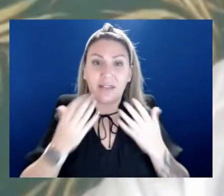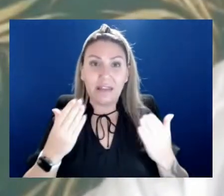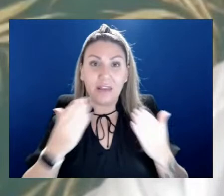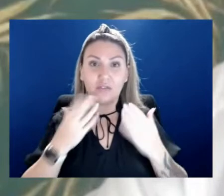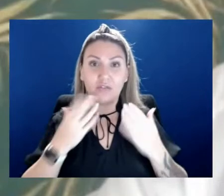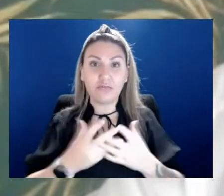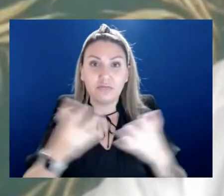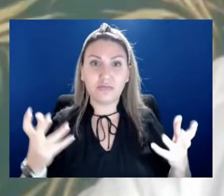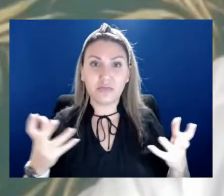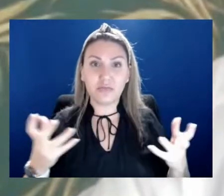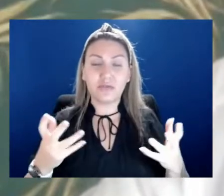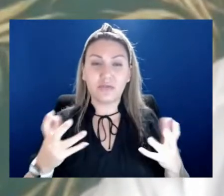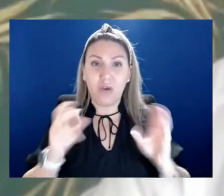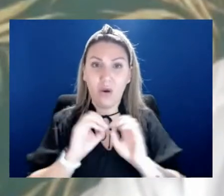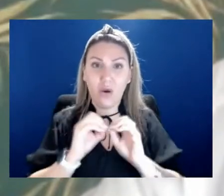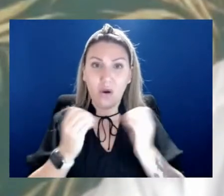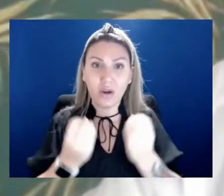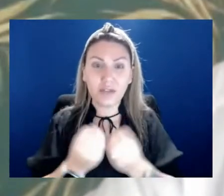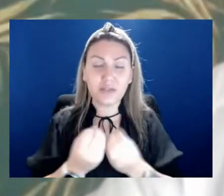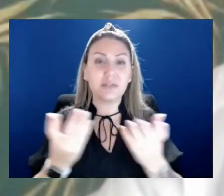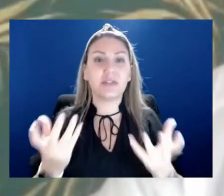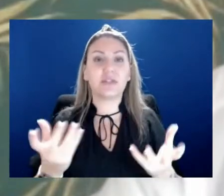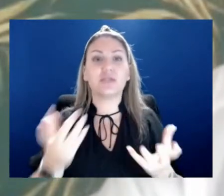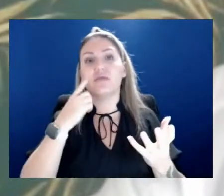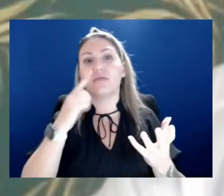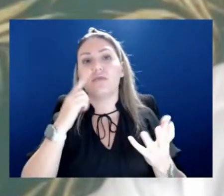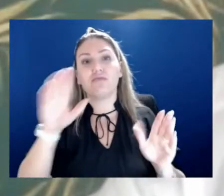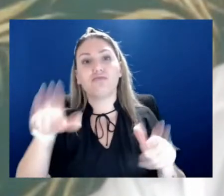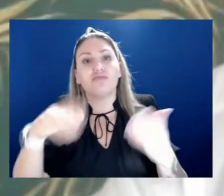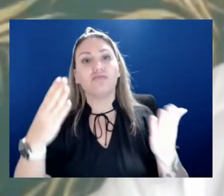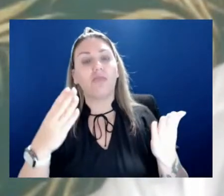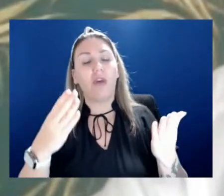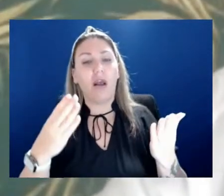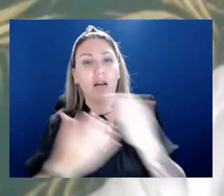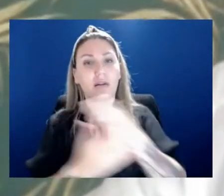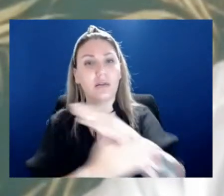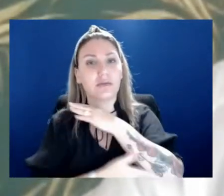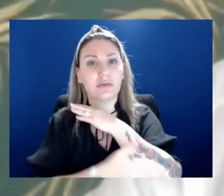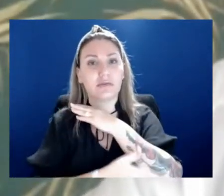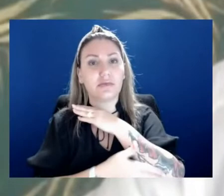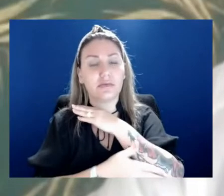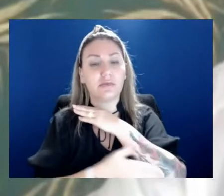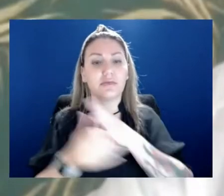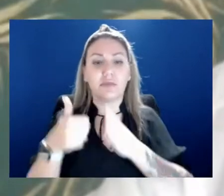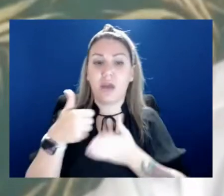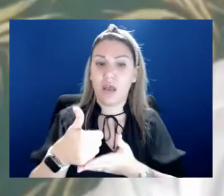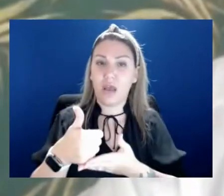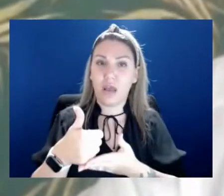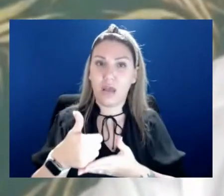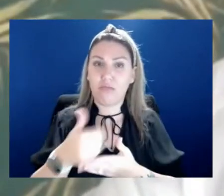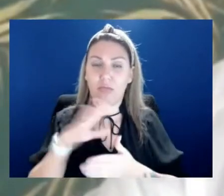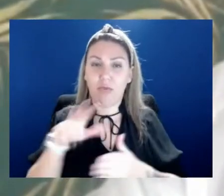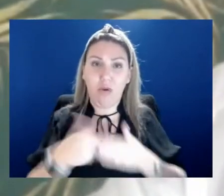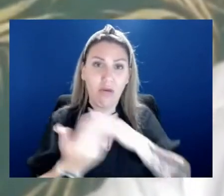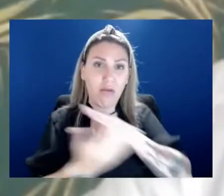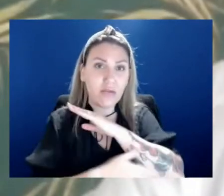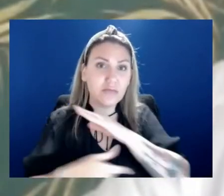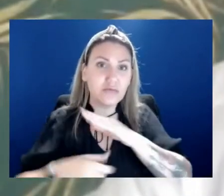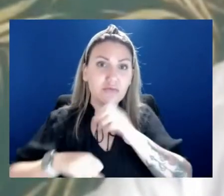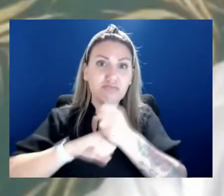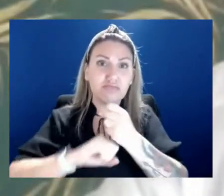all organizations who provide to our country help, to all countries who support our